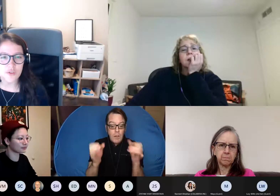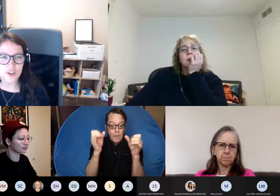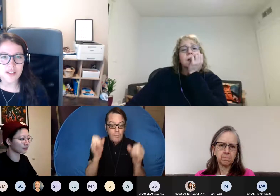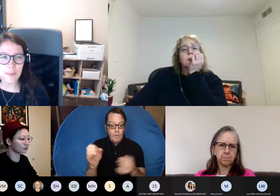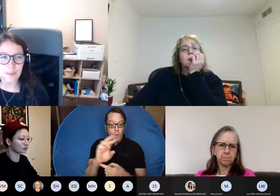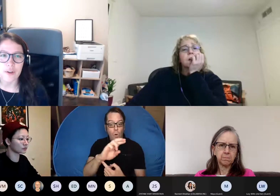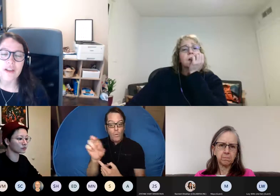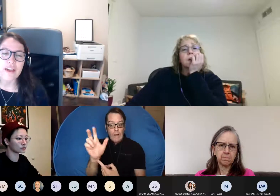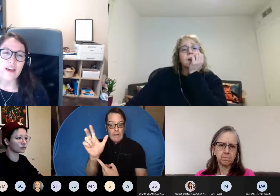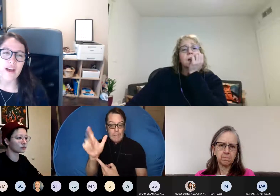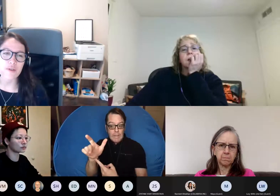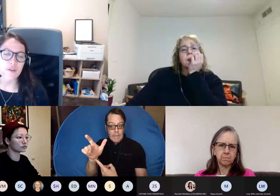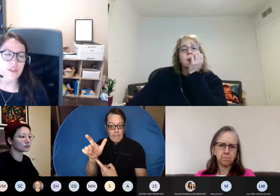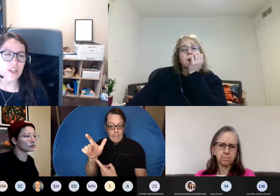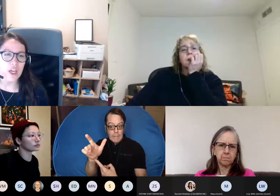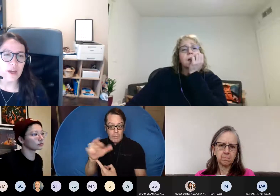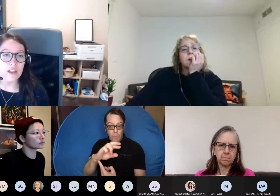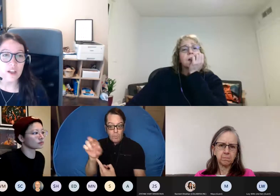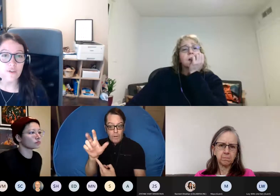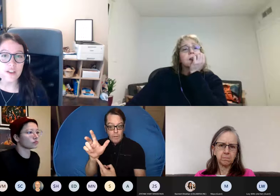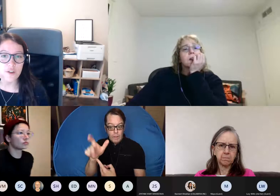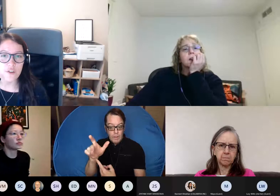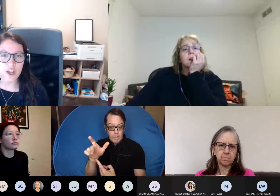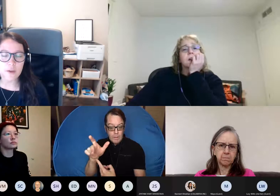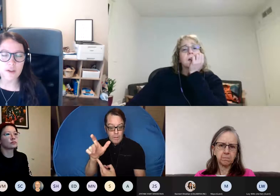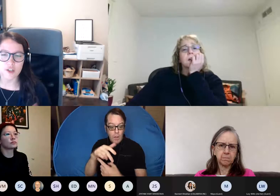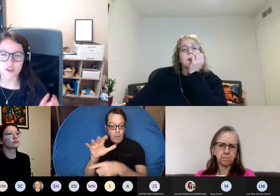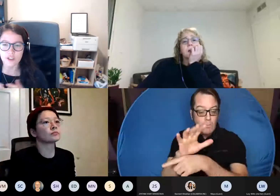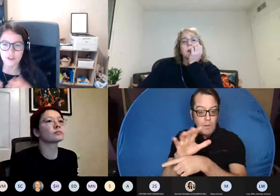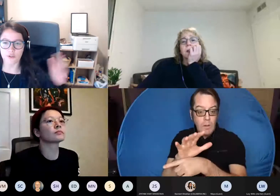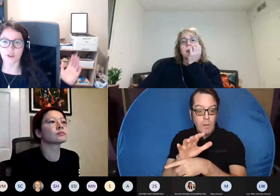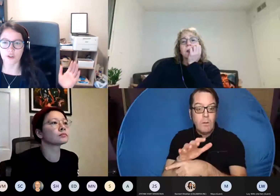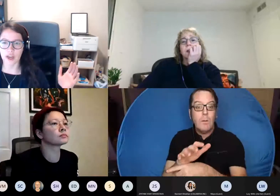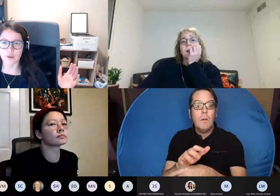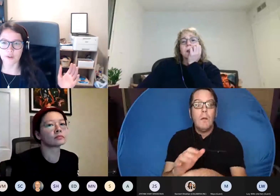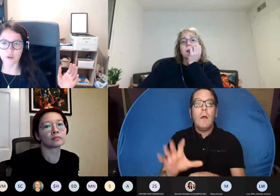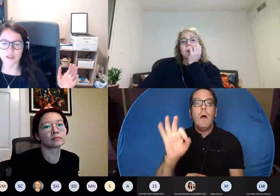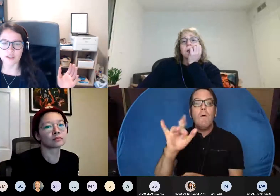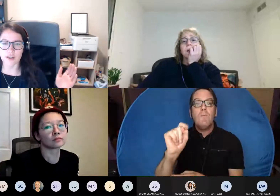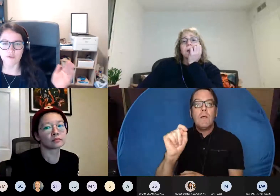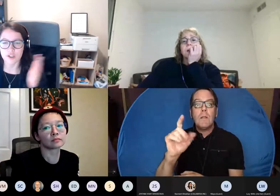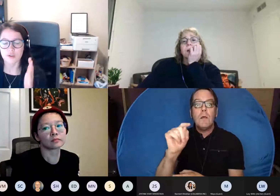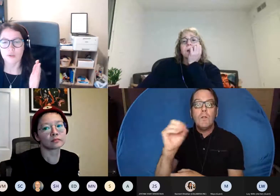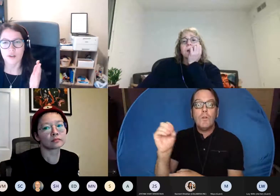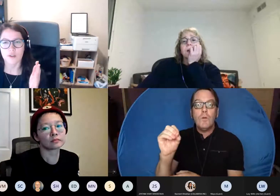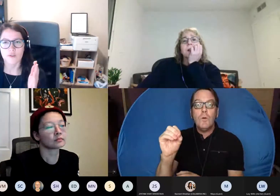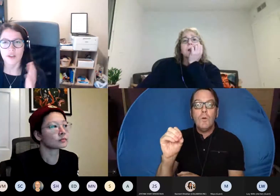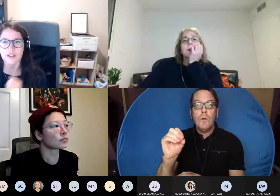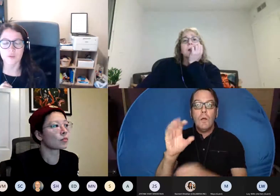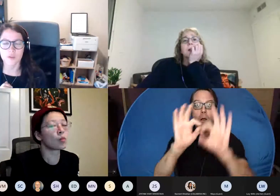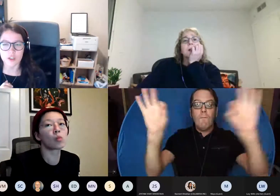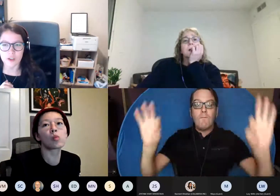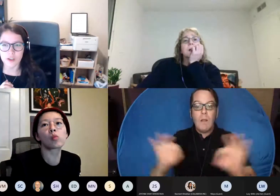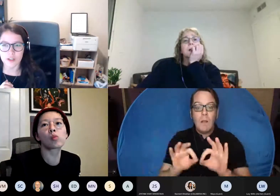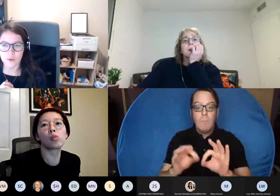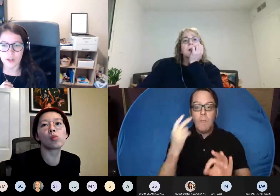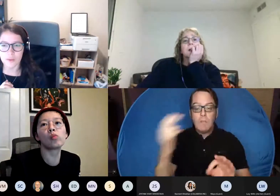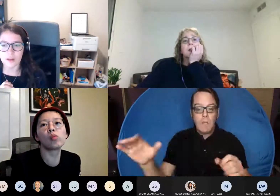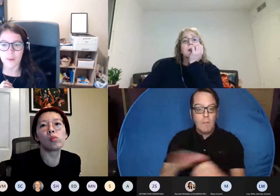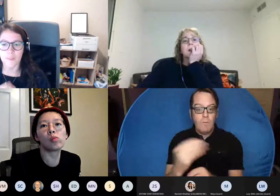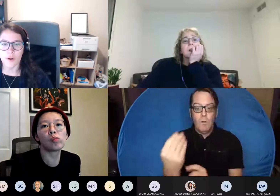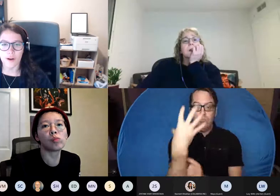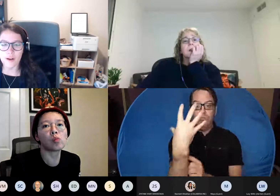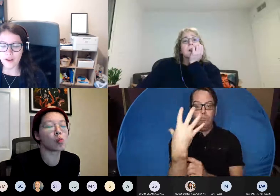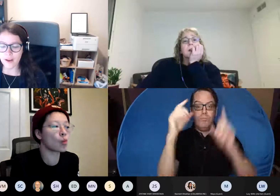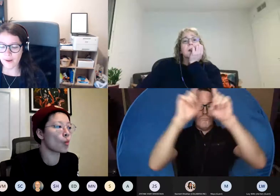on Sophie's, for example, Sophie's video, and click fit to frame, you'll actually see their full camera view instead of just zoomed in on their faces, which is going